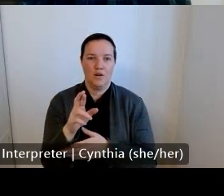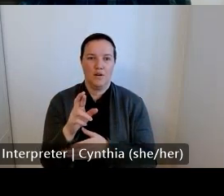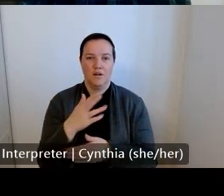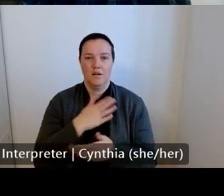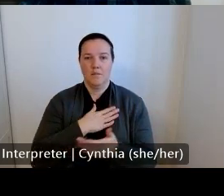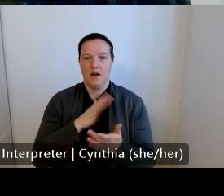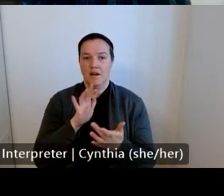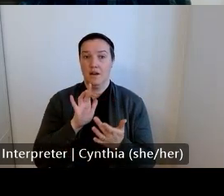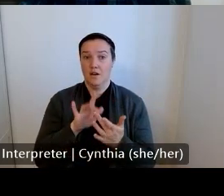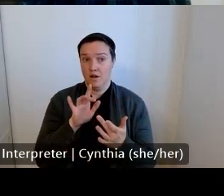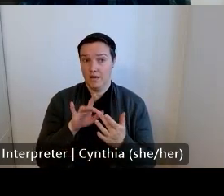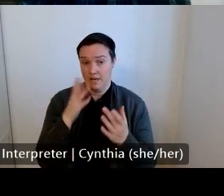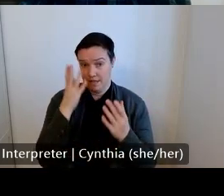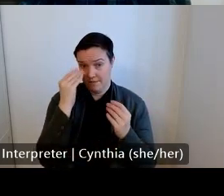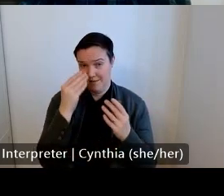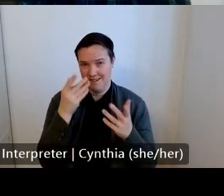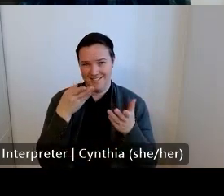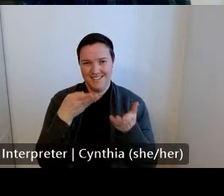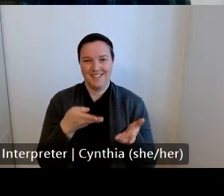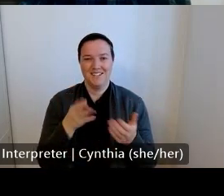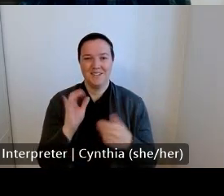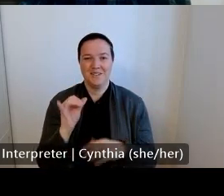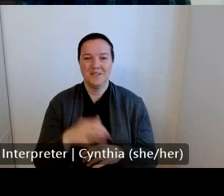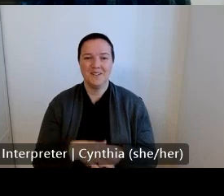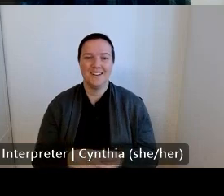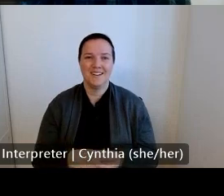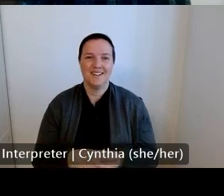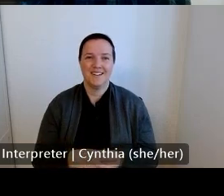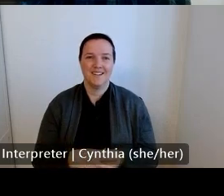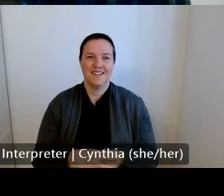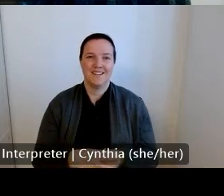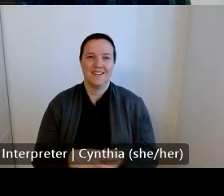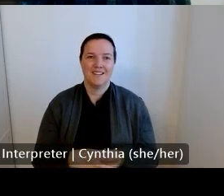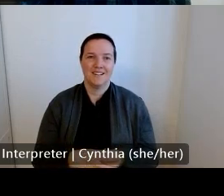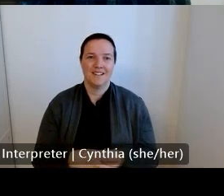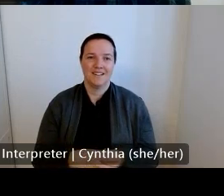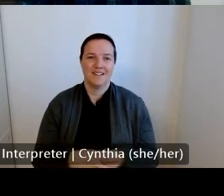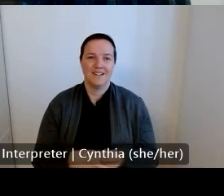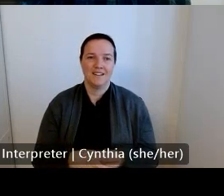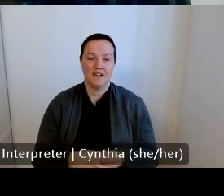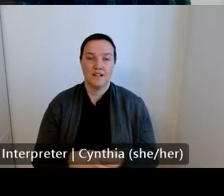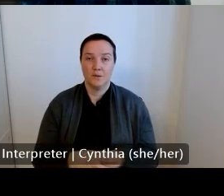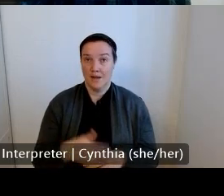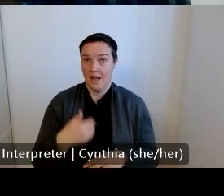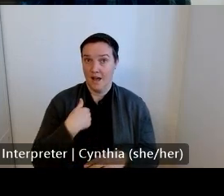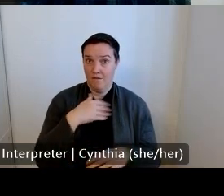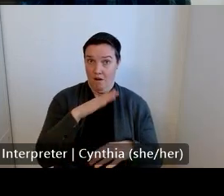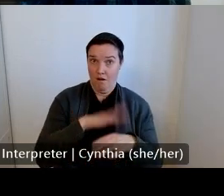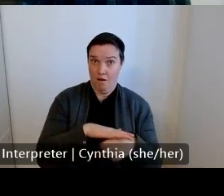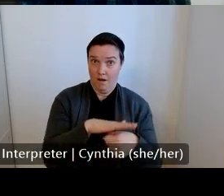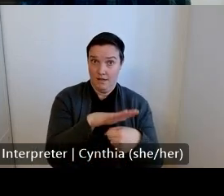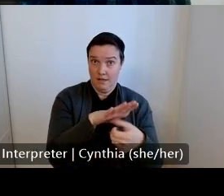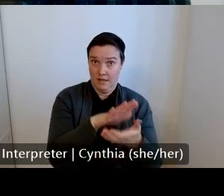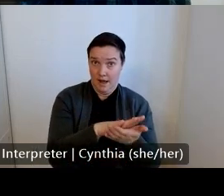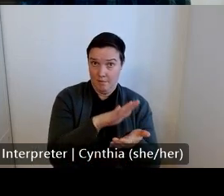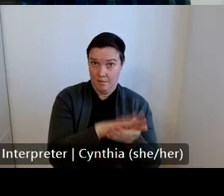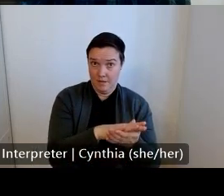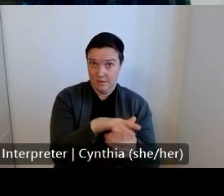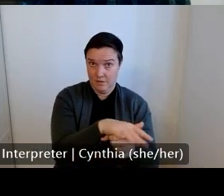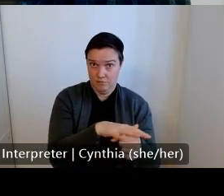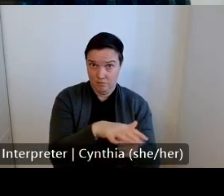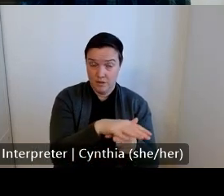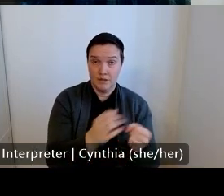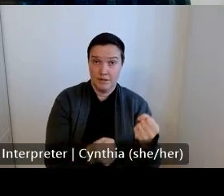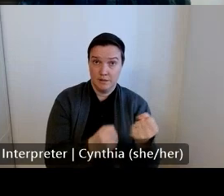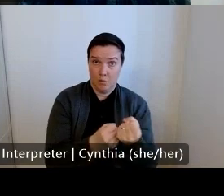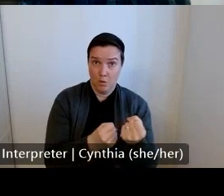is on this page. So we have on-campus supports listed. We